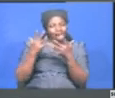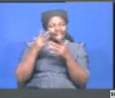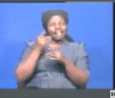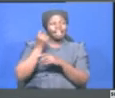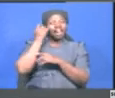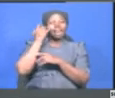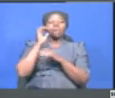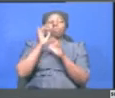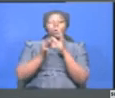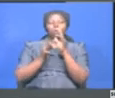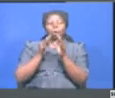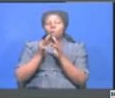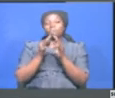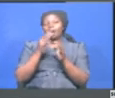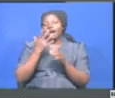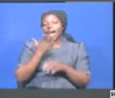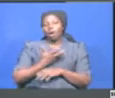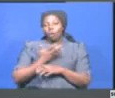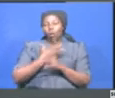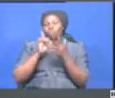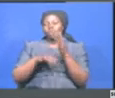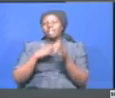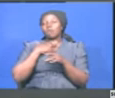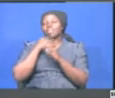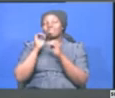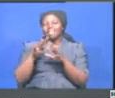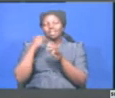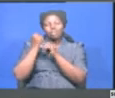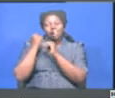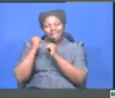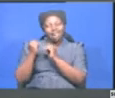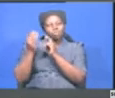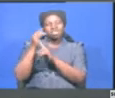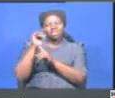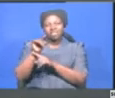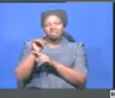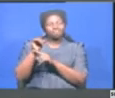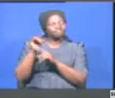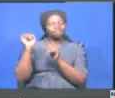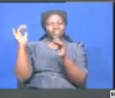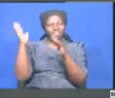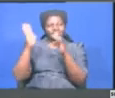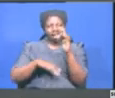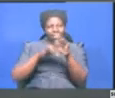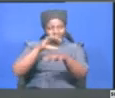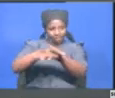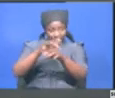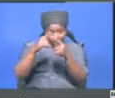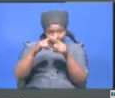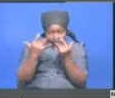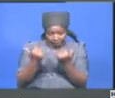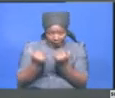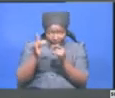and just aim to what I want, I can't get it. But you realize that now some parents are not